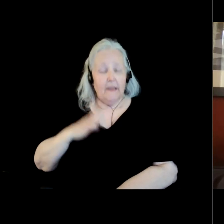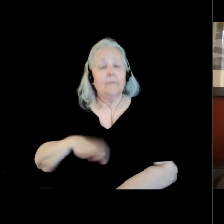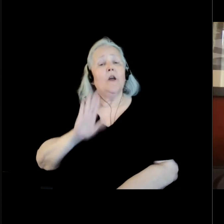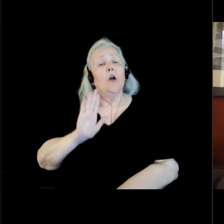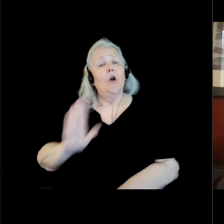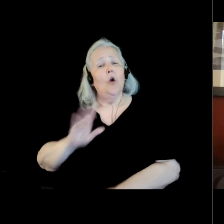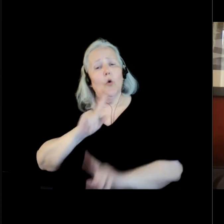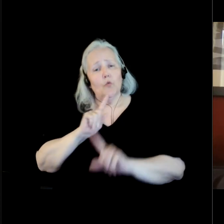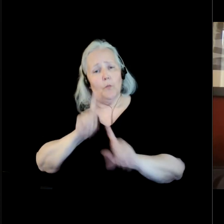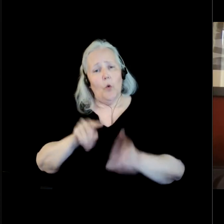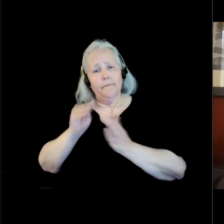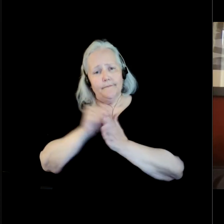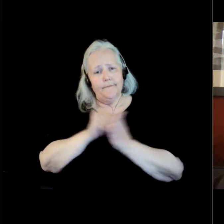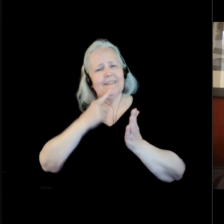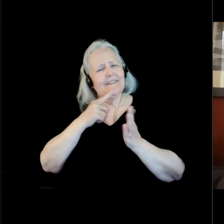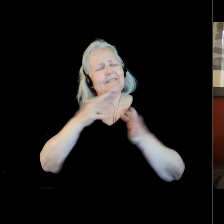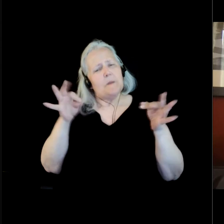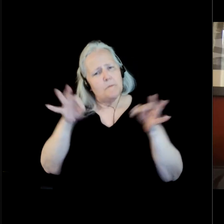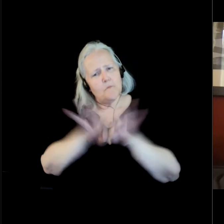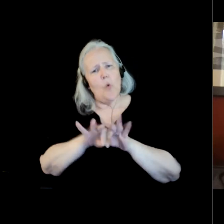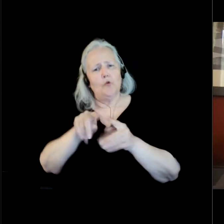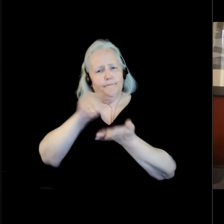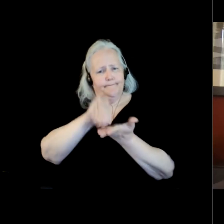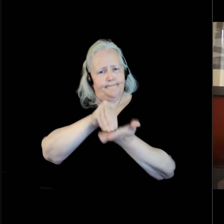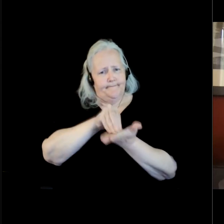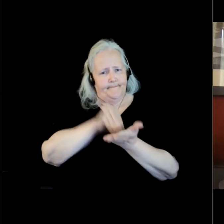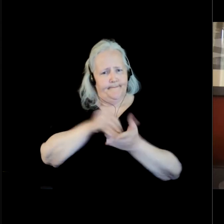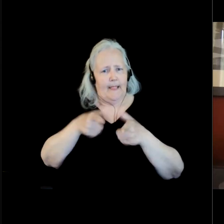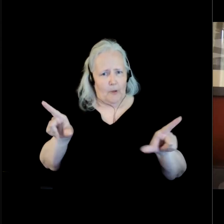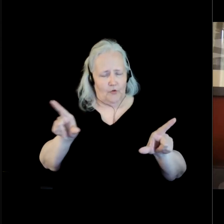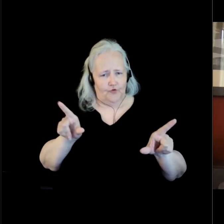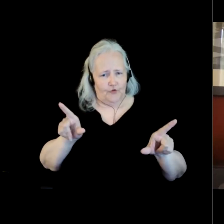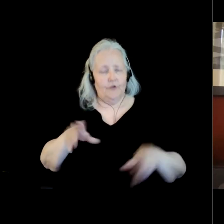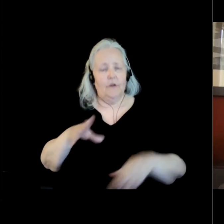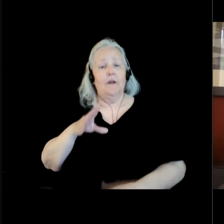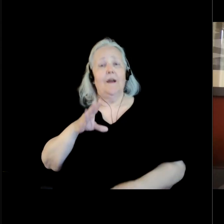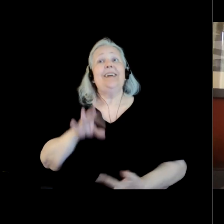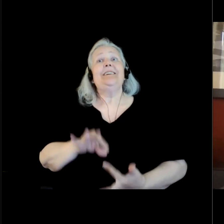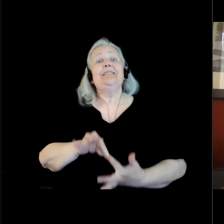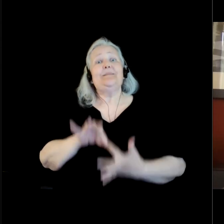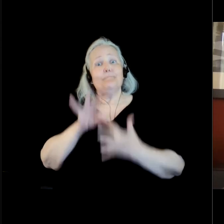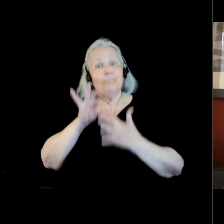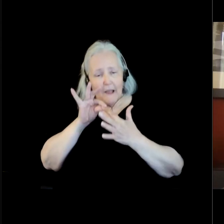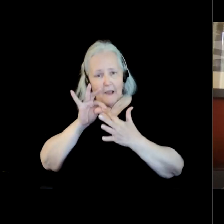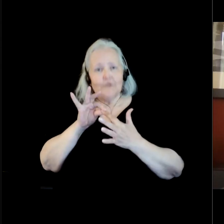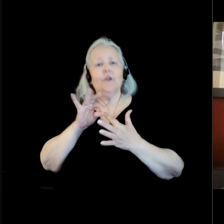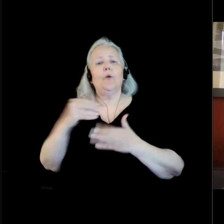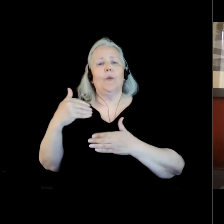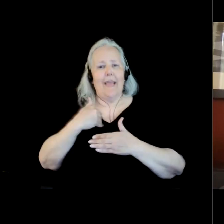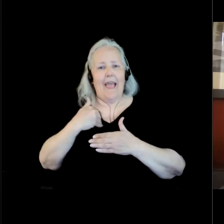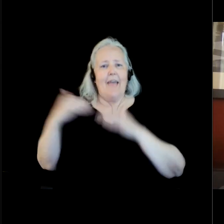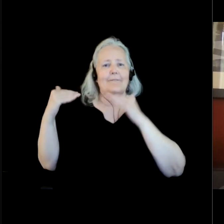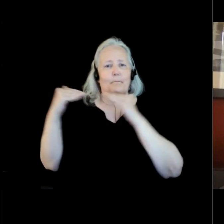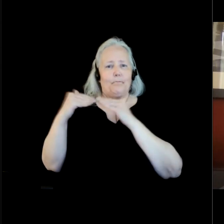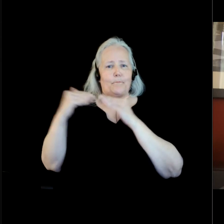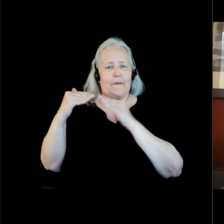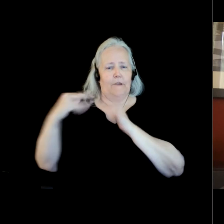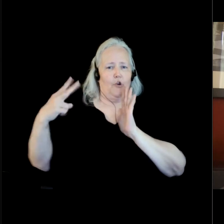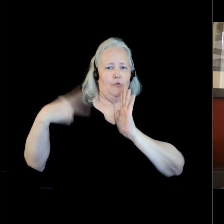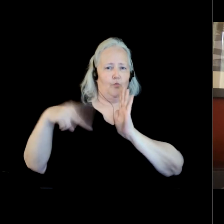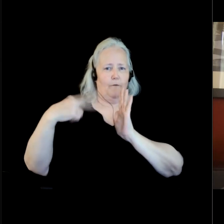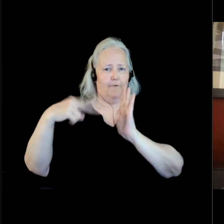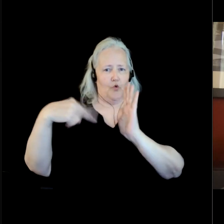importance of language documentation, and in particular, on the importance that there be peer-reviewed venues in which this